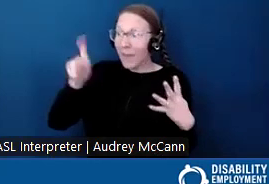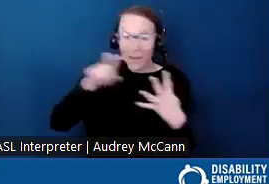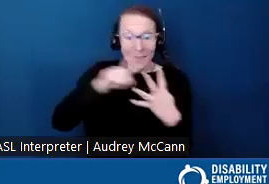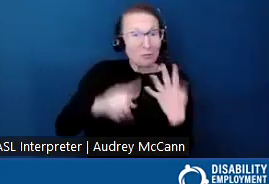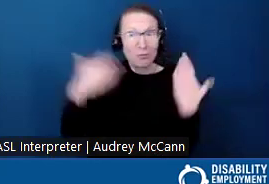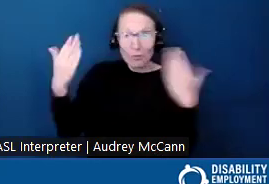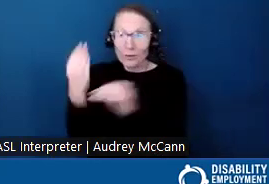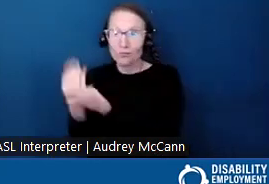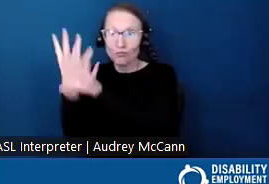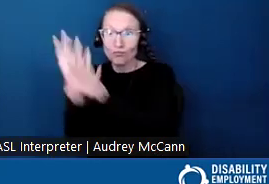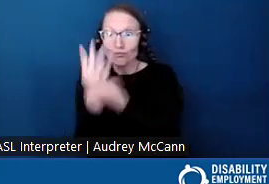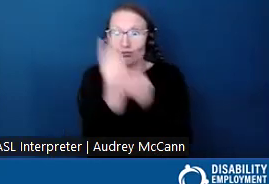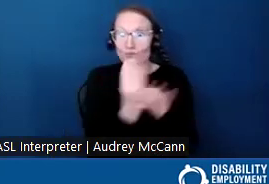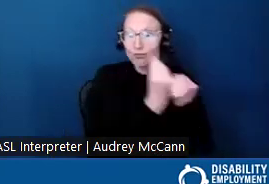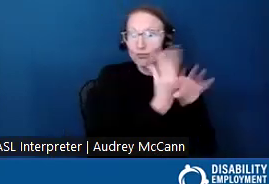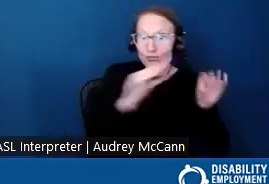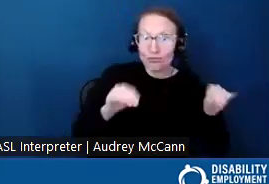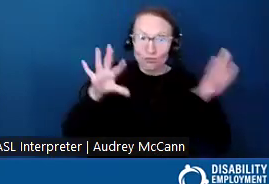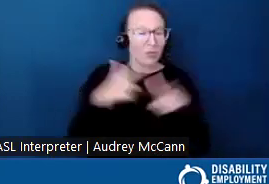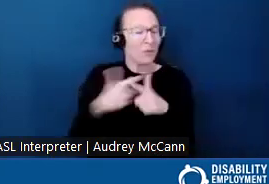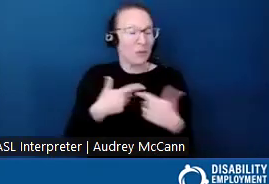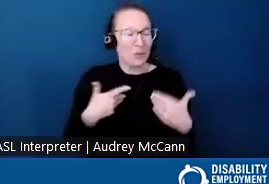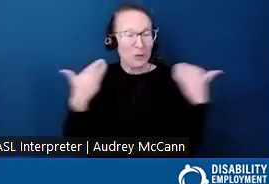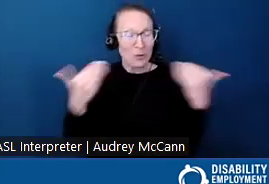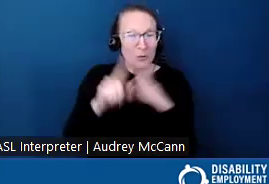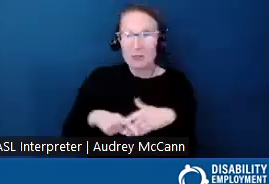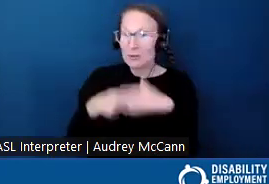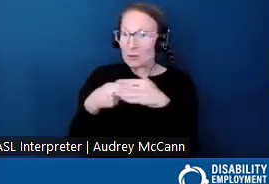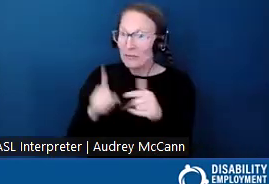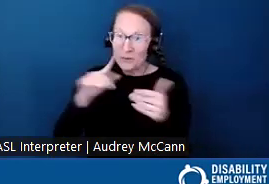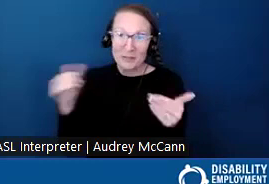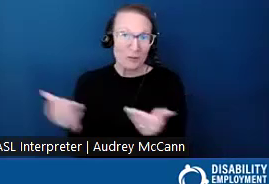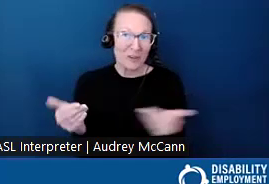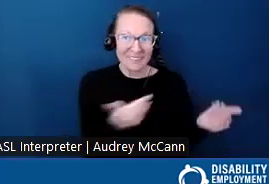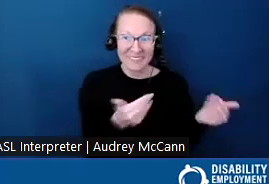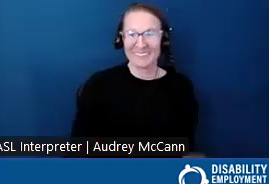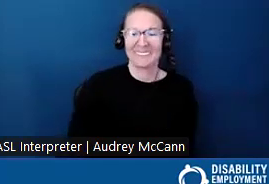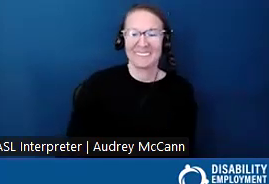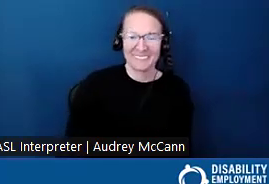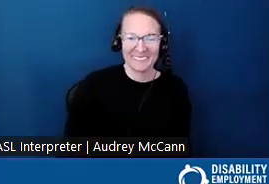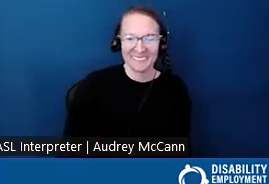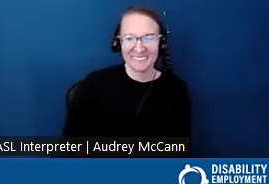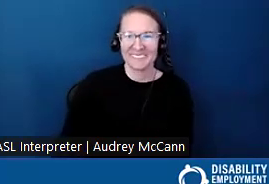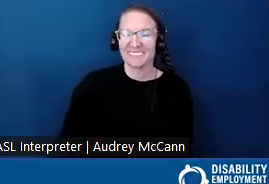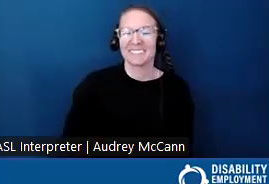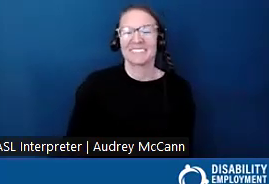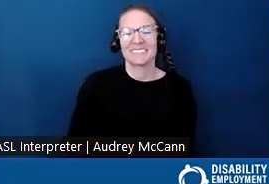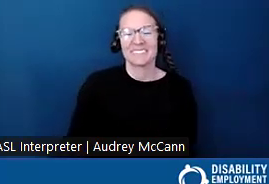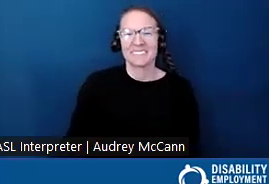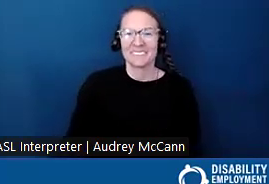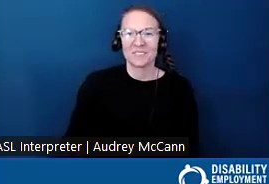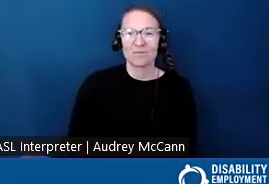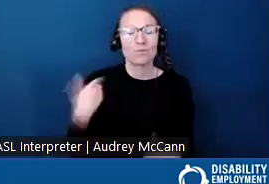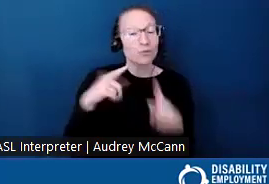video, and we can get started on introductions. So first off, let's start